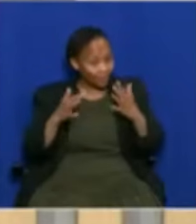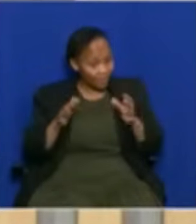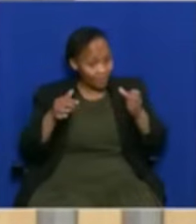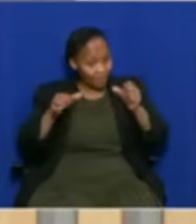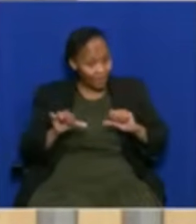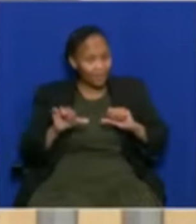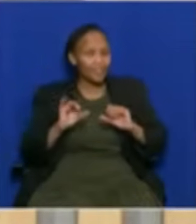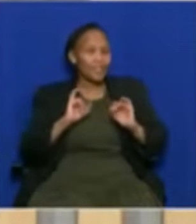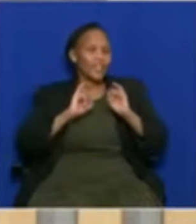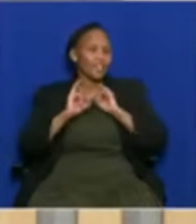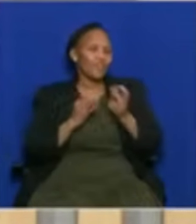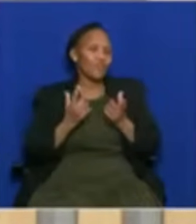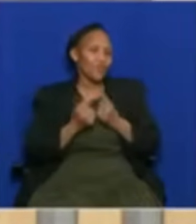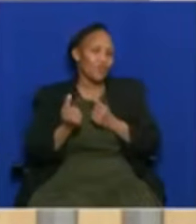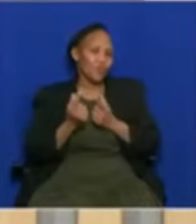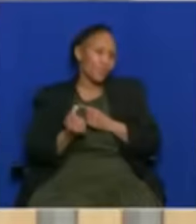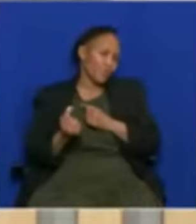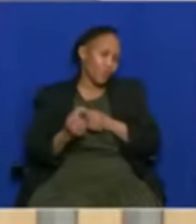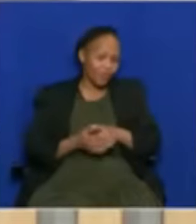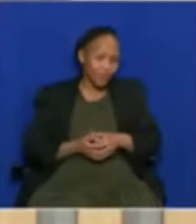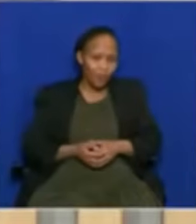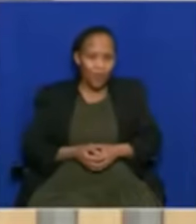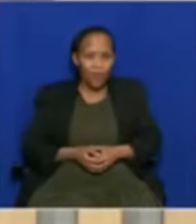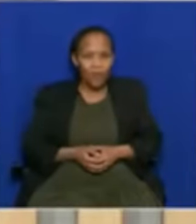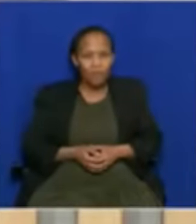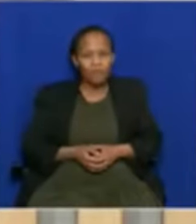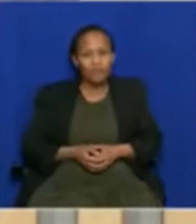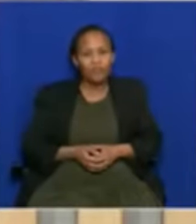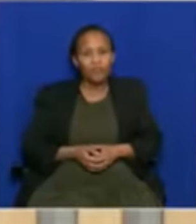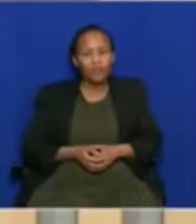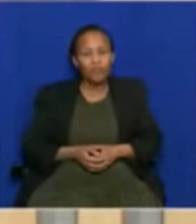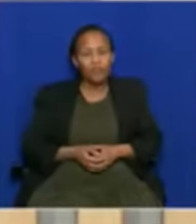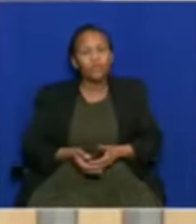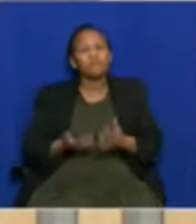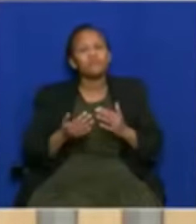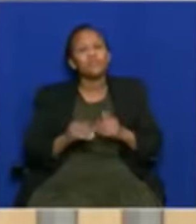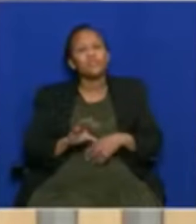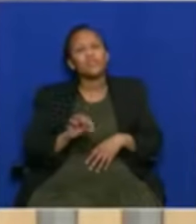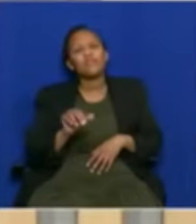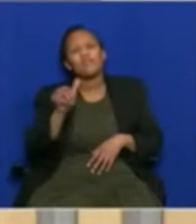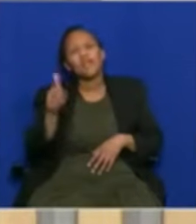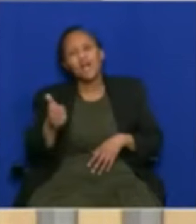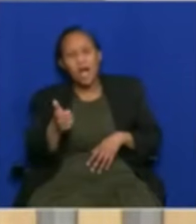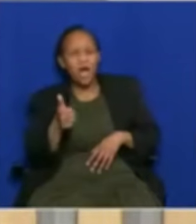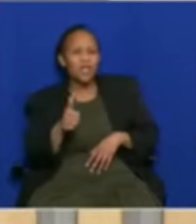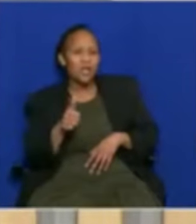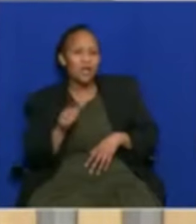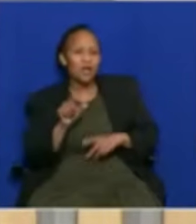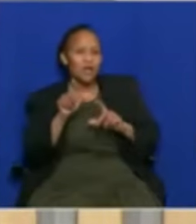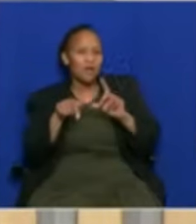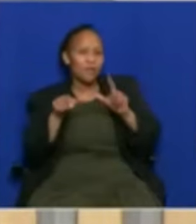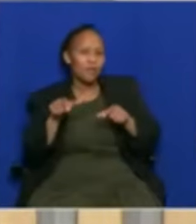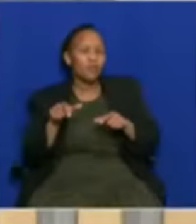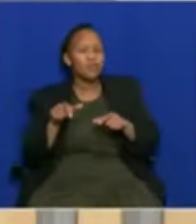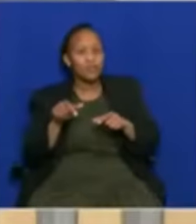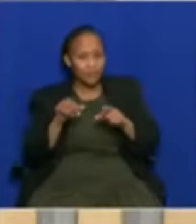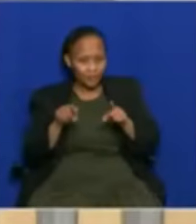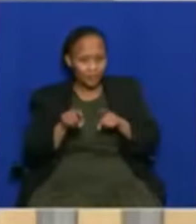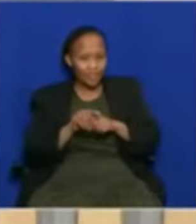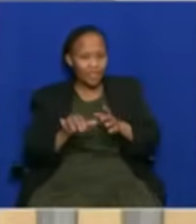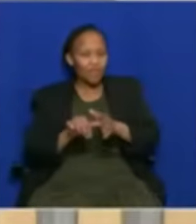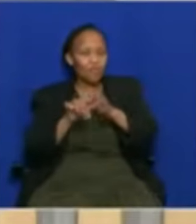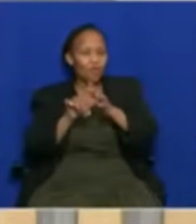And you have other candidates also. Same thing, core functions of the post. They met all the